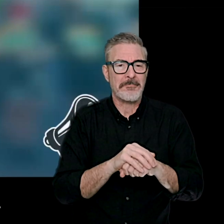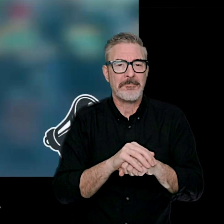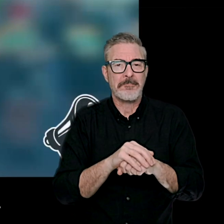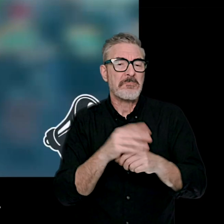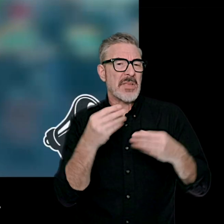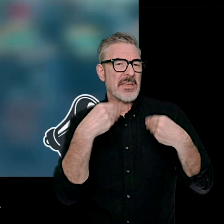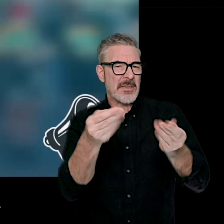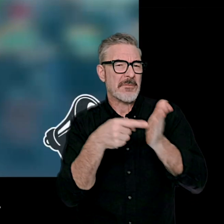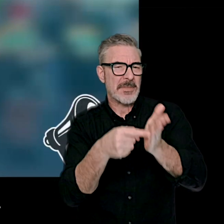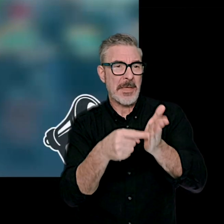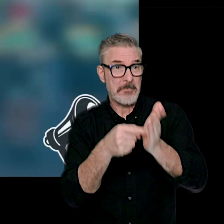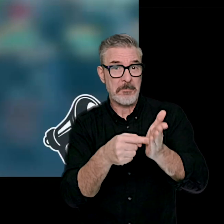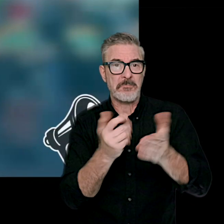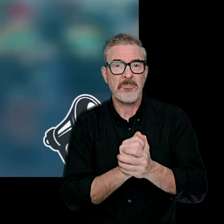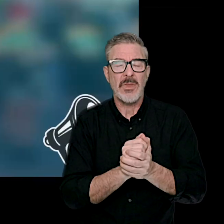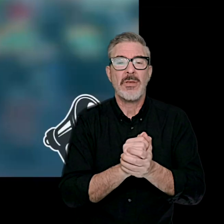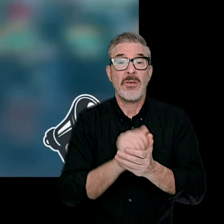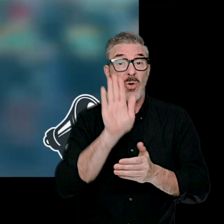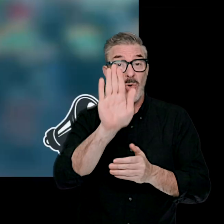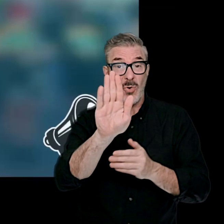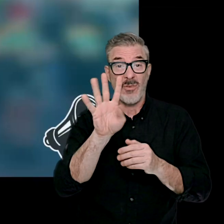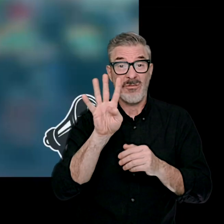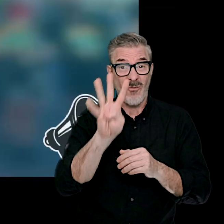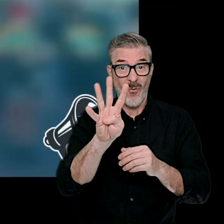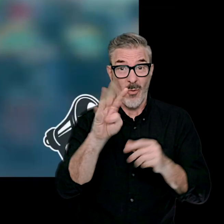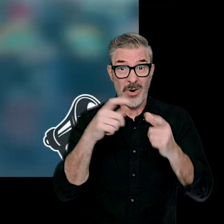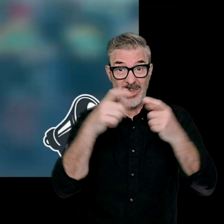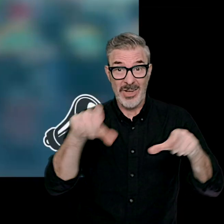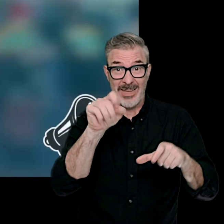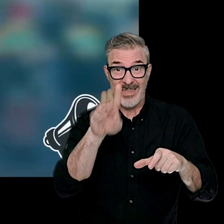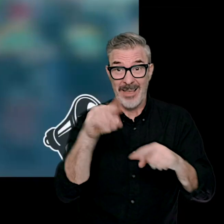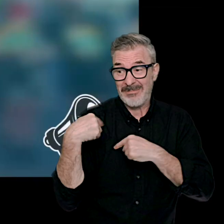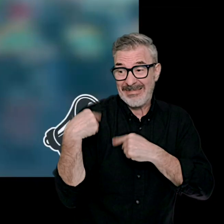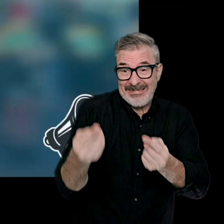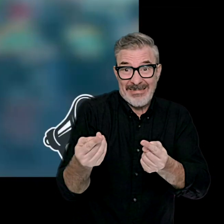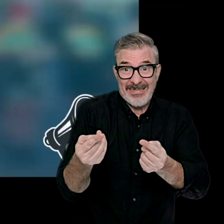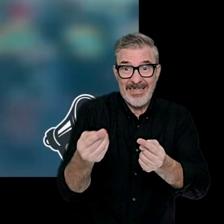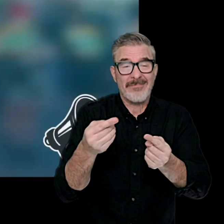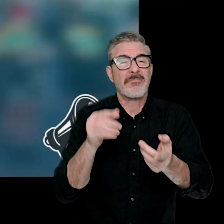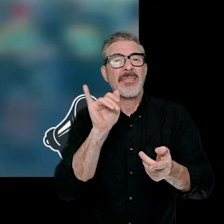given work and notice. An example here would be the last 4 paychecks